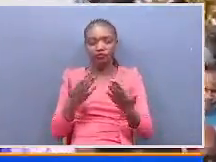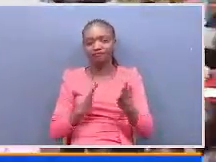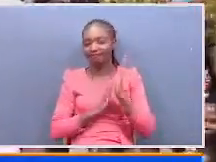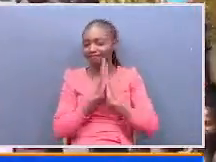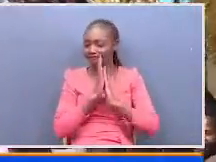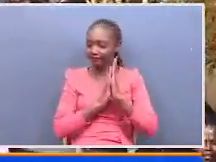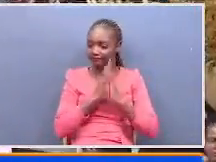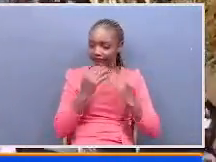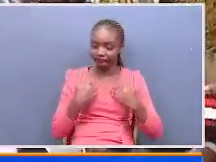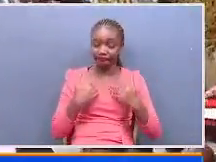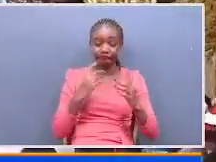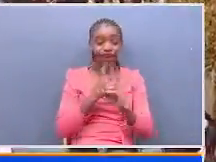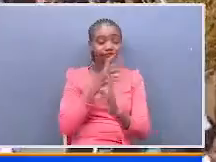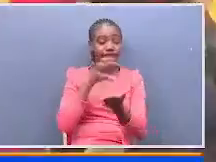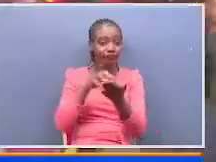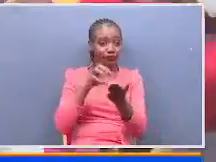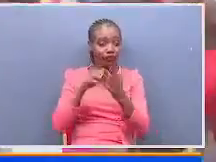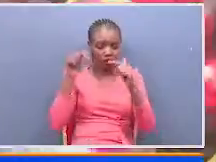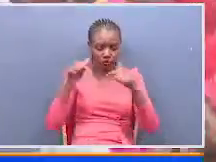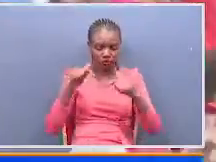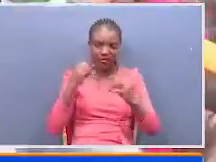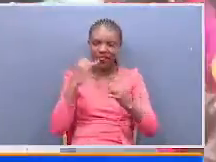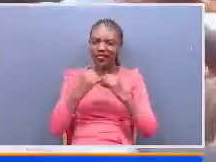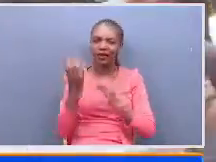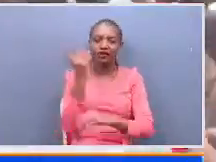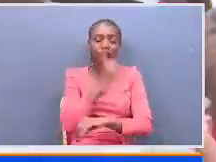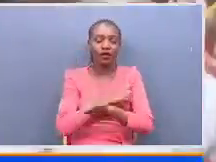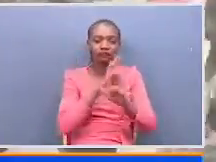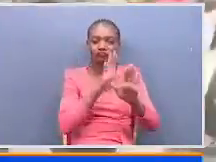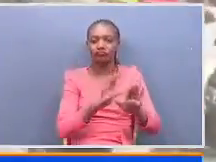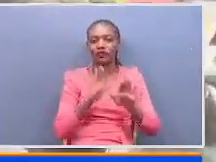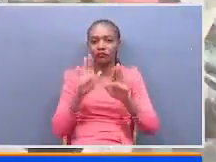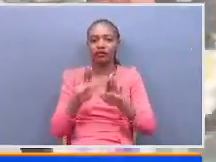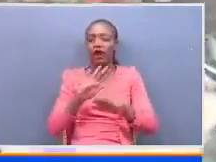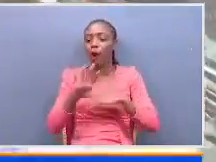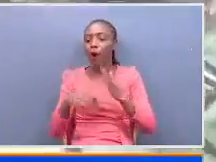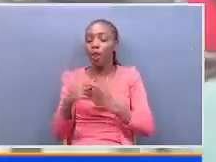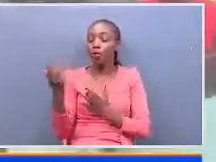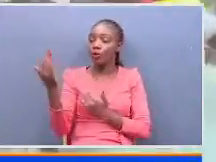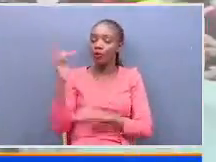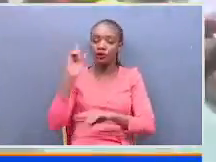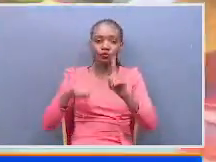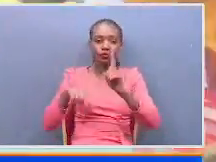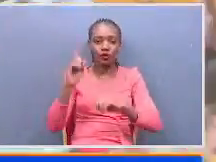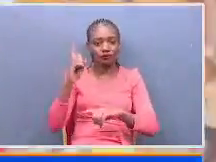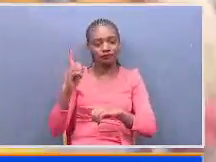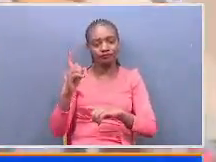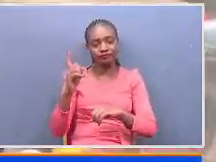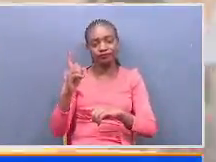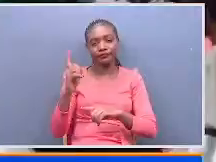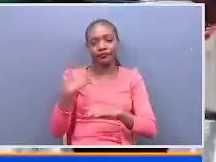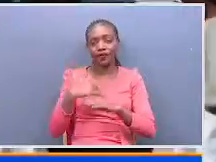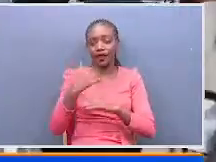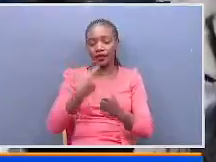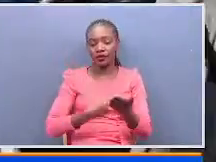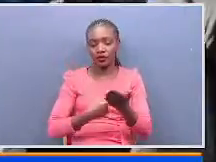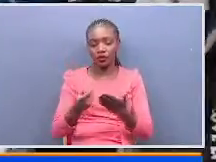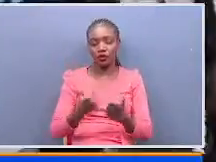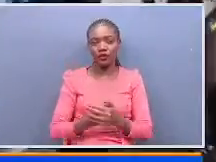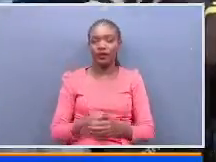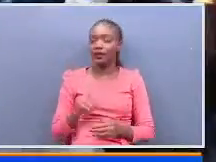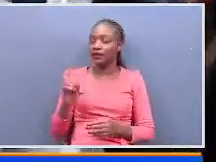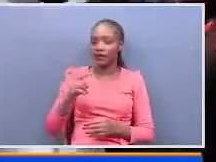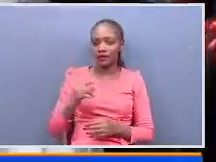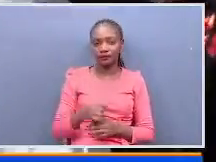positions today submitted their final bid seeking support to win in the polls. Campaigning in Parklands